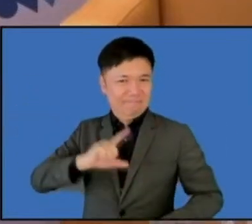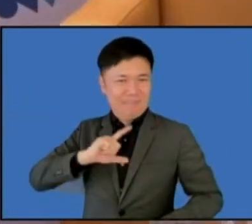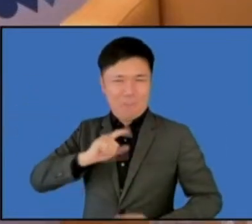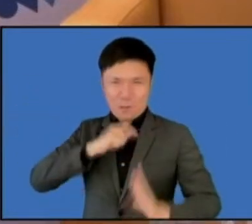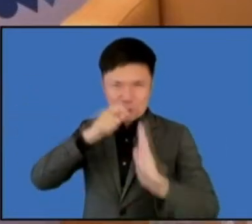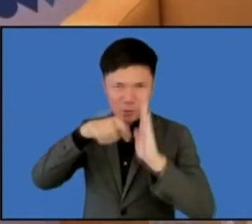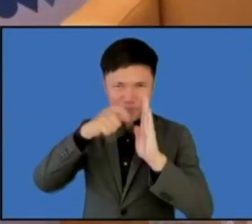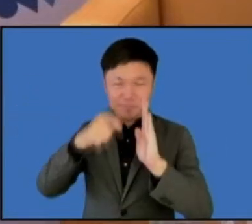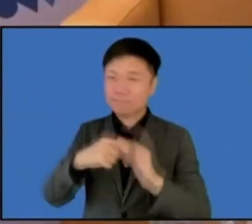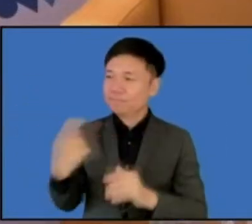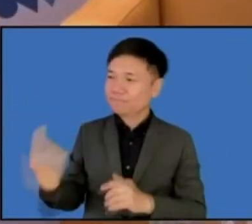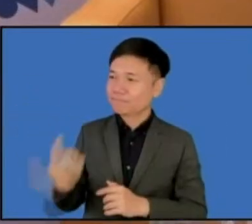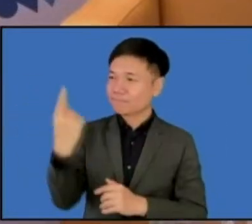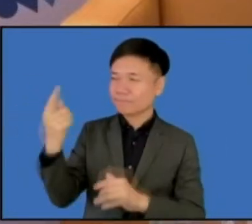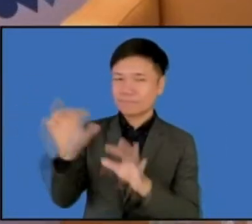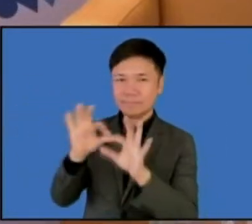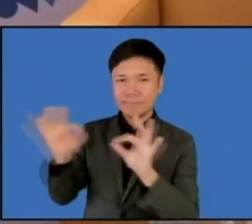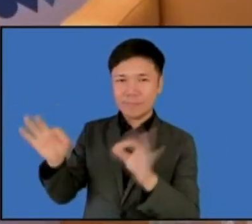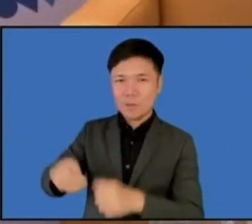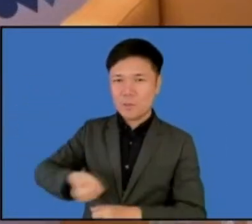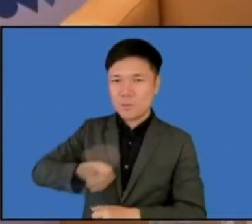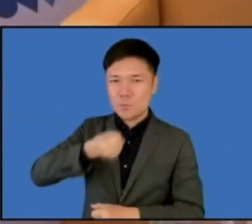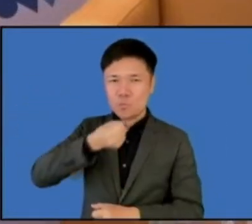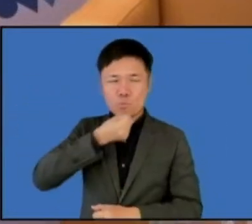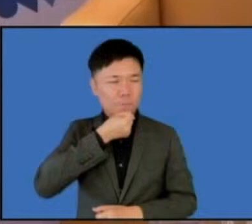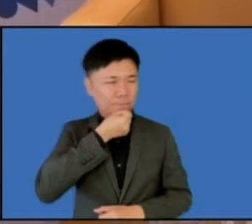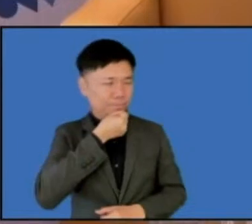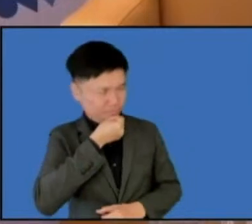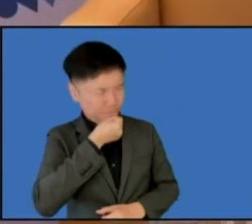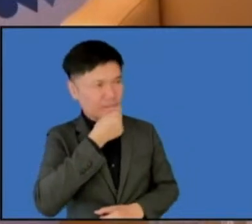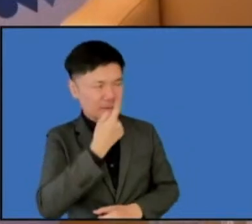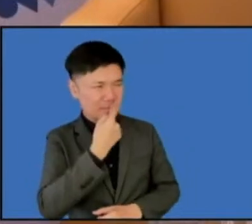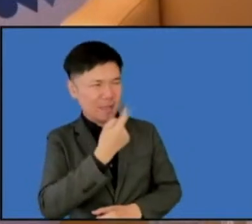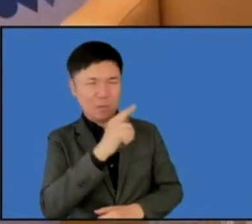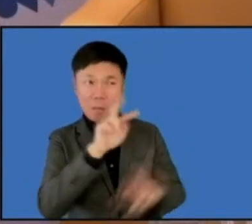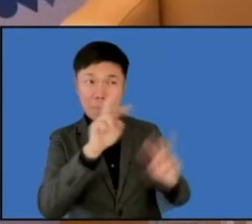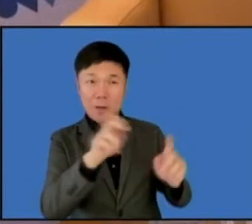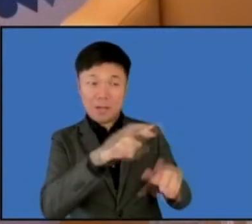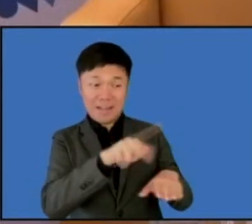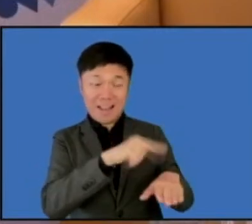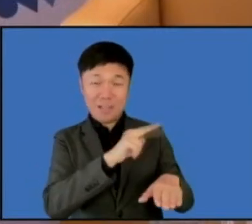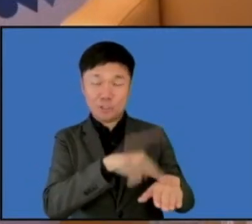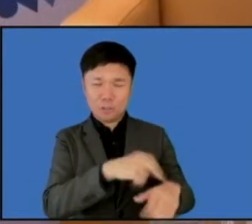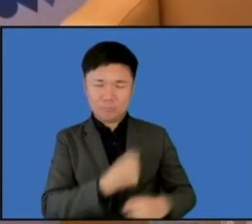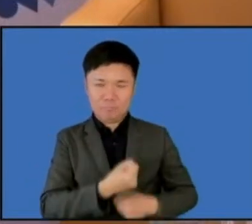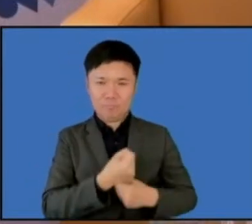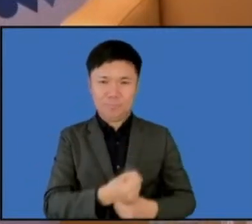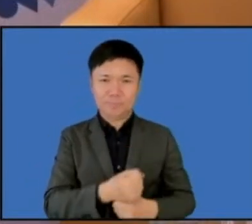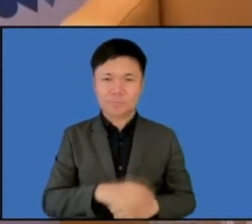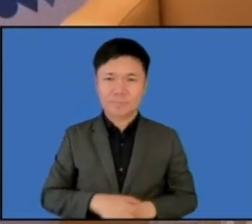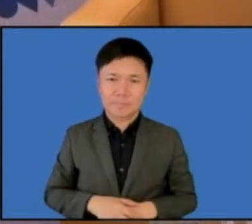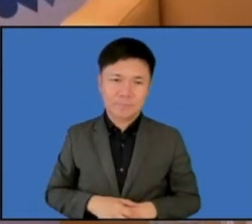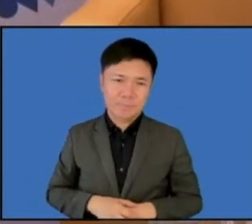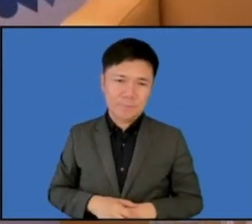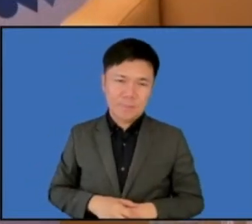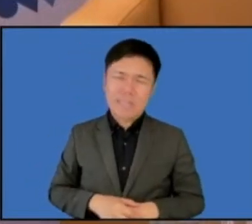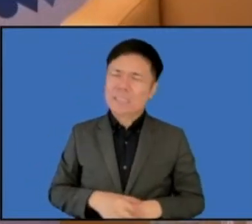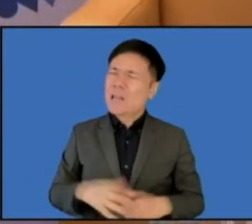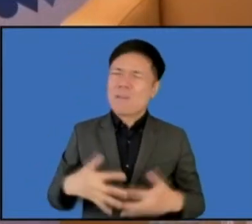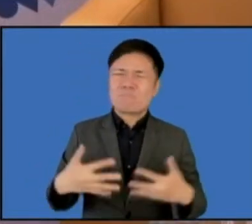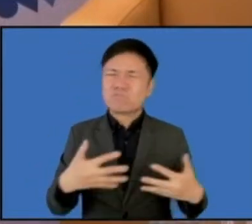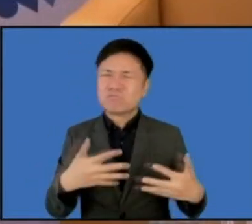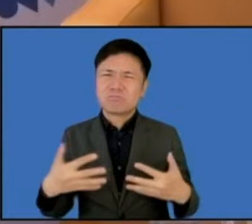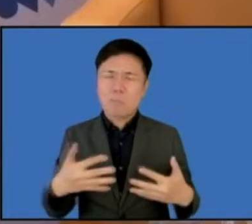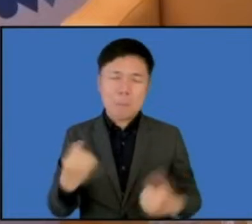A quote from a journalist of some repute who stood against nationalism. Some battles are not fought for victory. They are